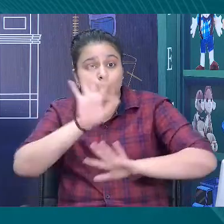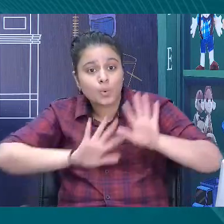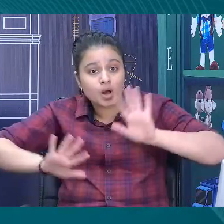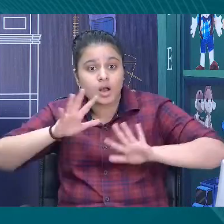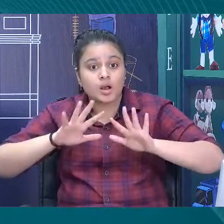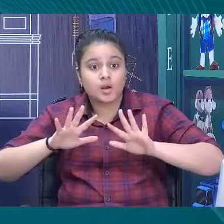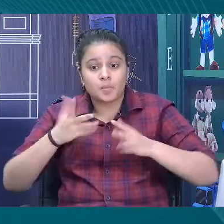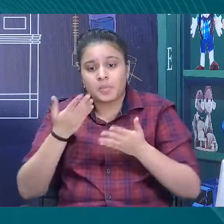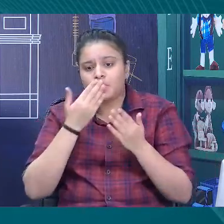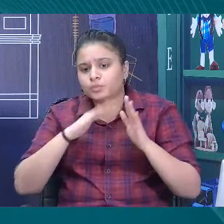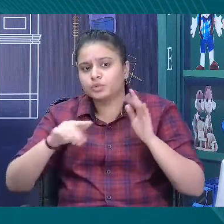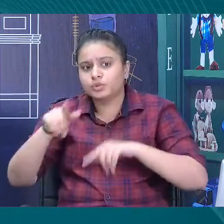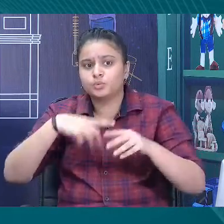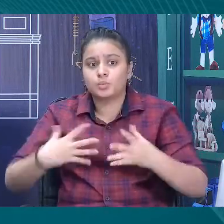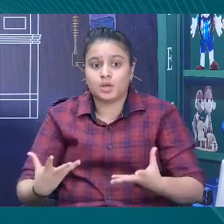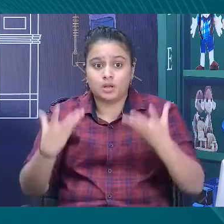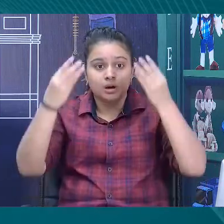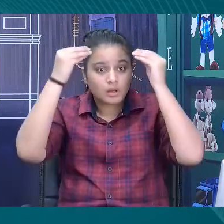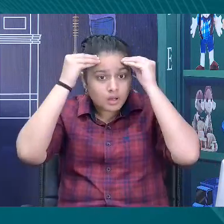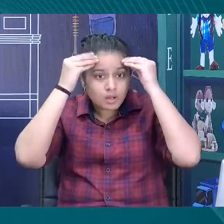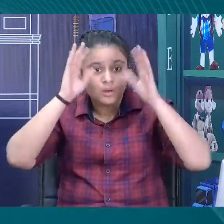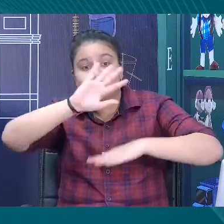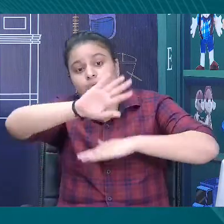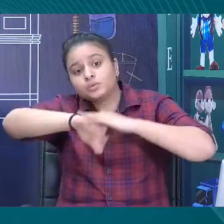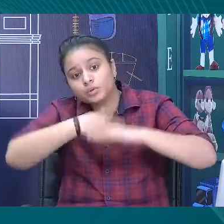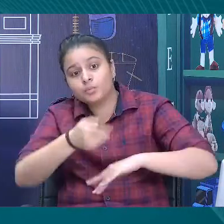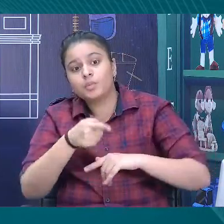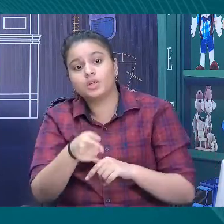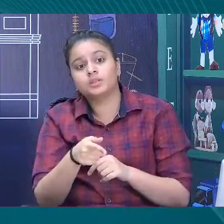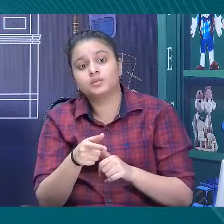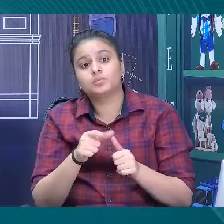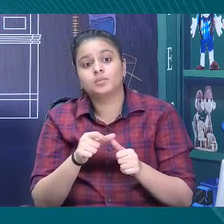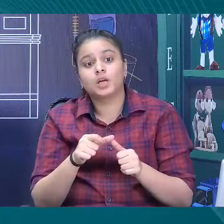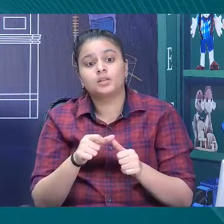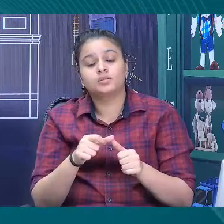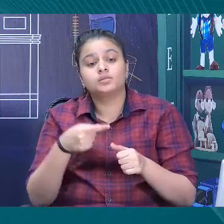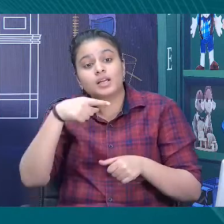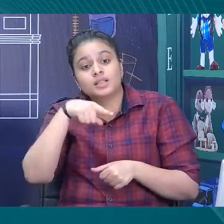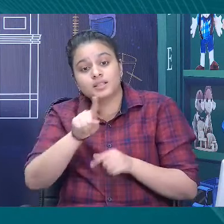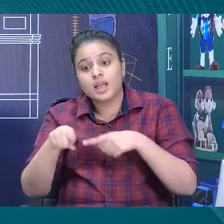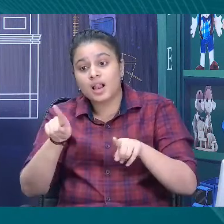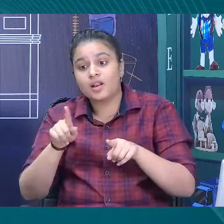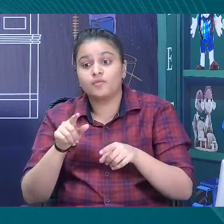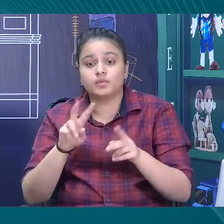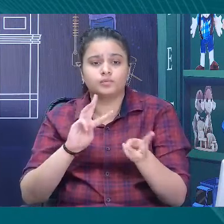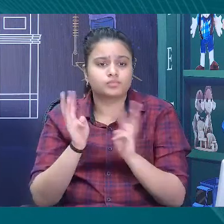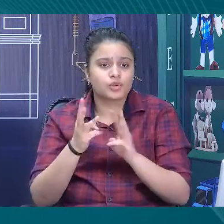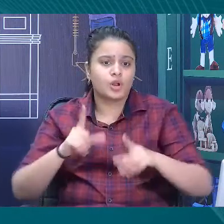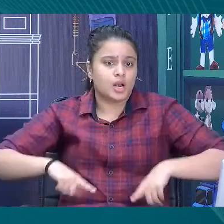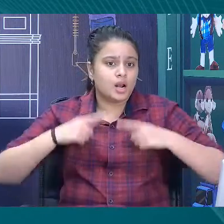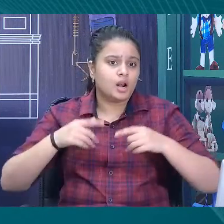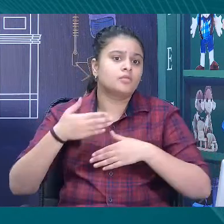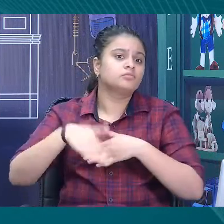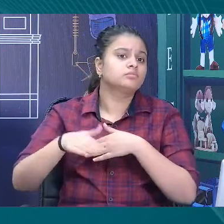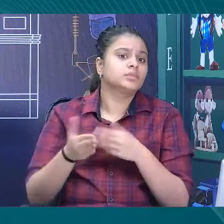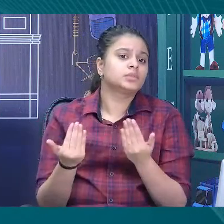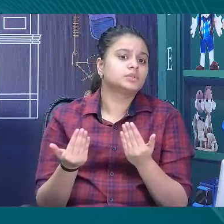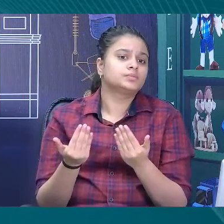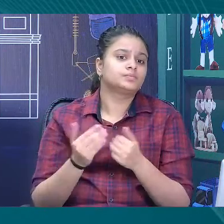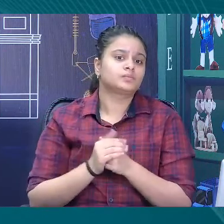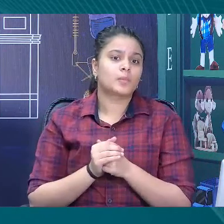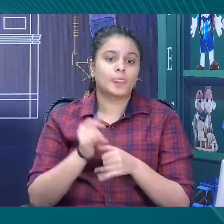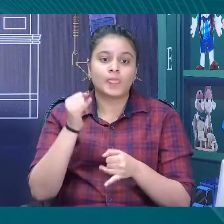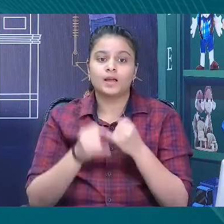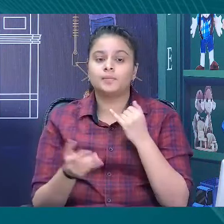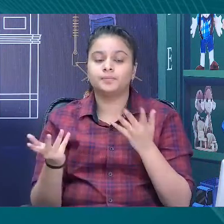has comprehended and then is able to actually apply in the world. Okay, and then the last one,